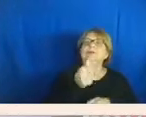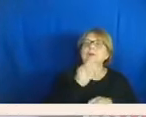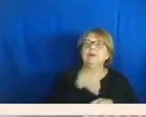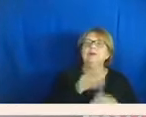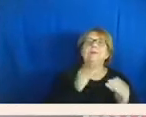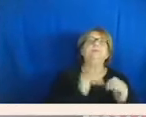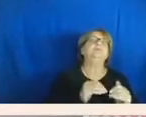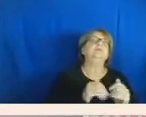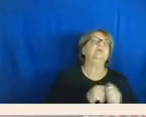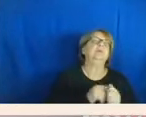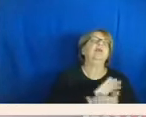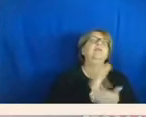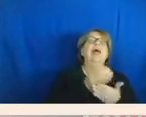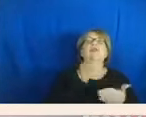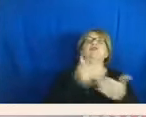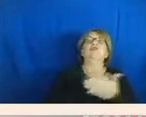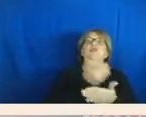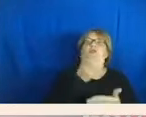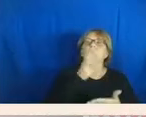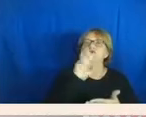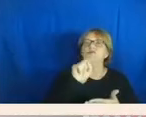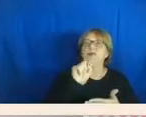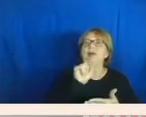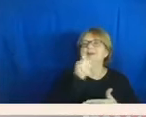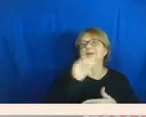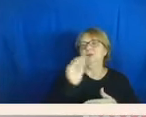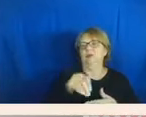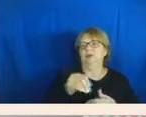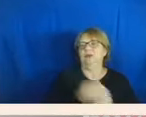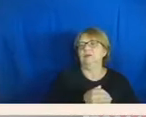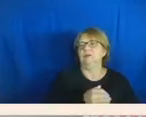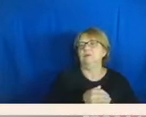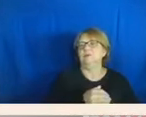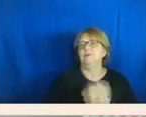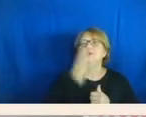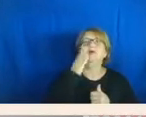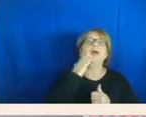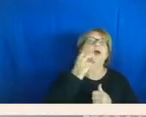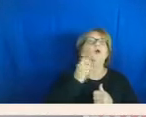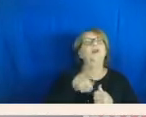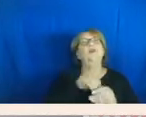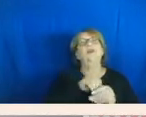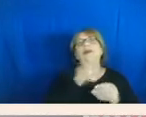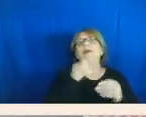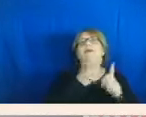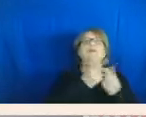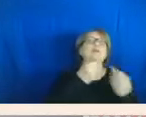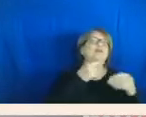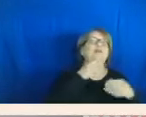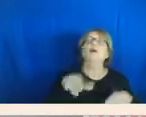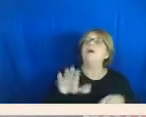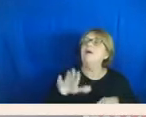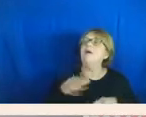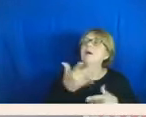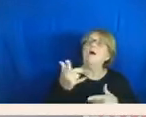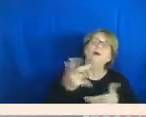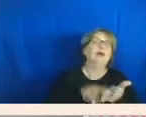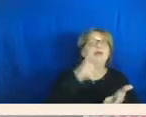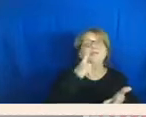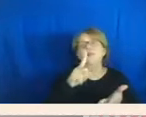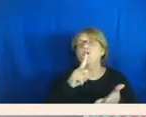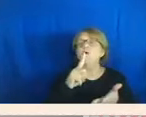new credit is 10%. And what that is you know how when you're in the department store and they say, oh, sign up for our credit card, you're going to get 10%